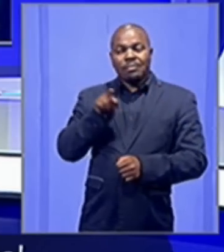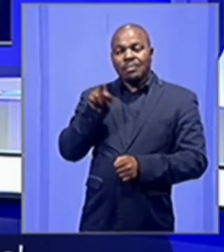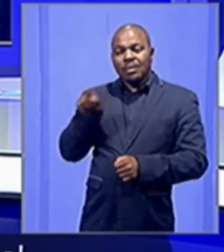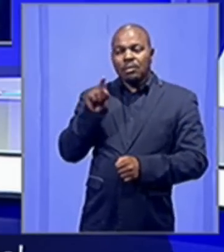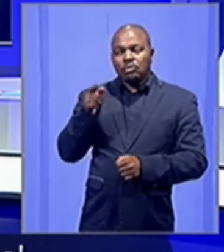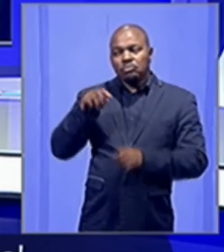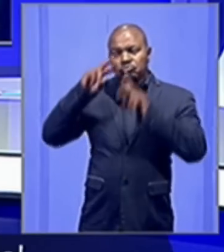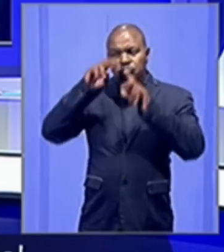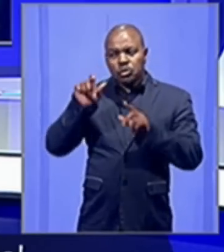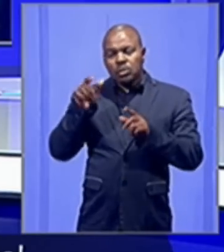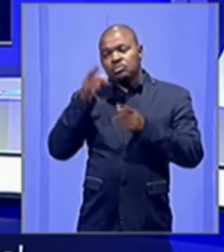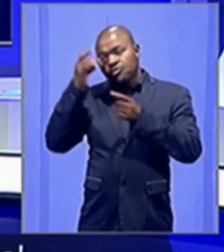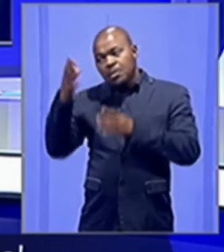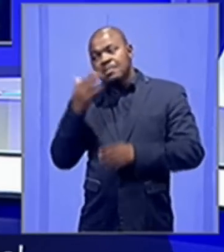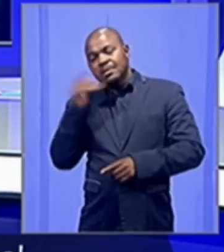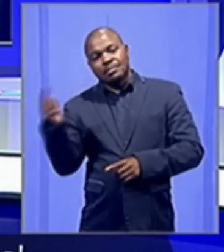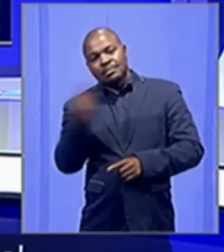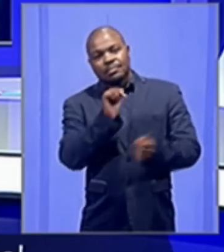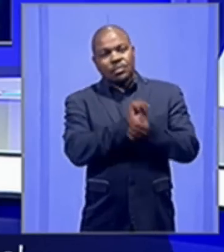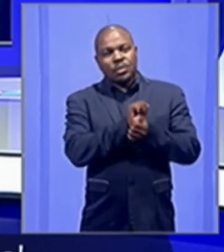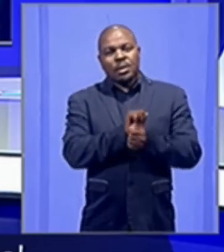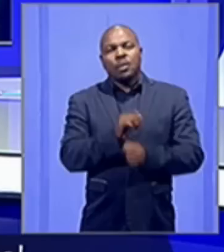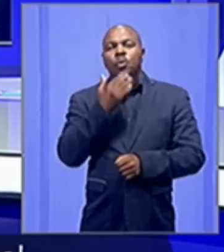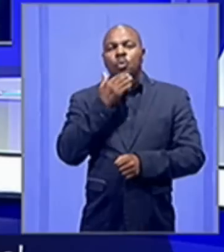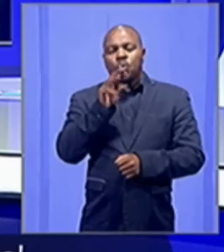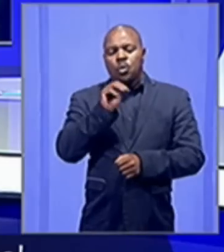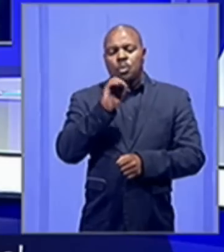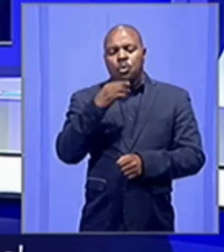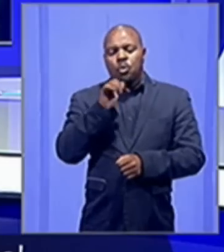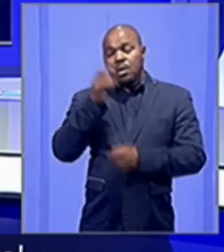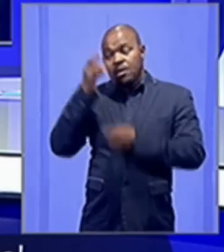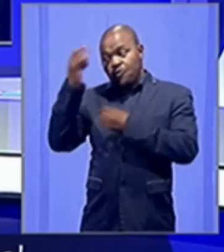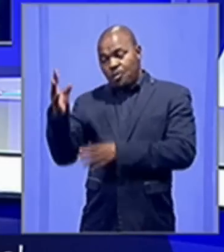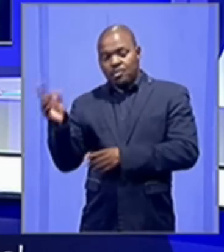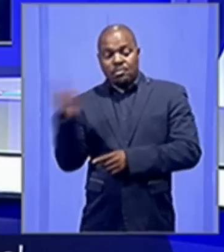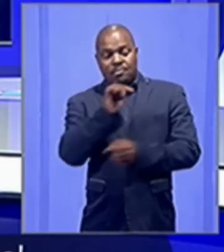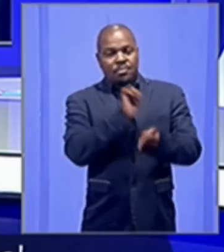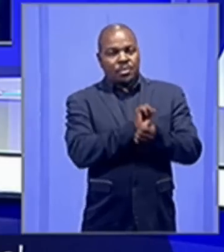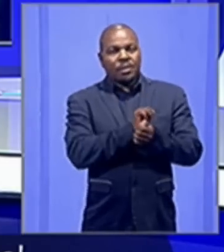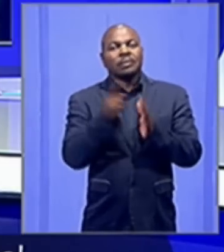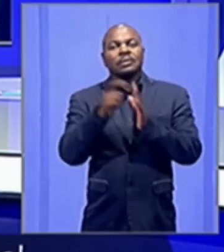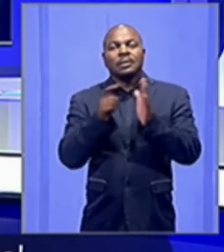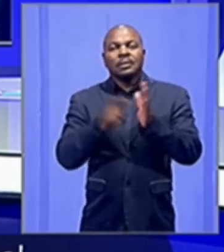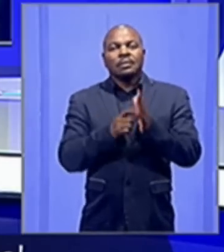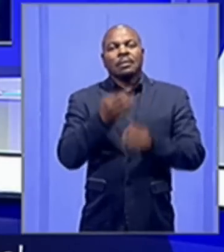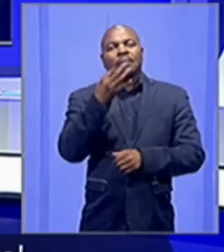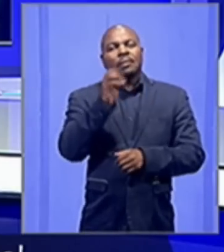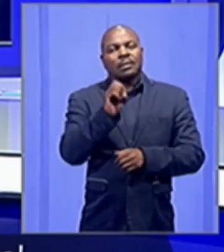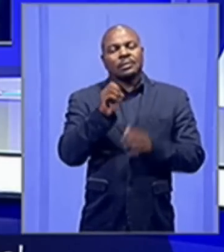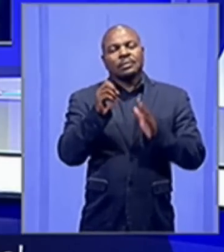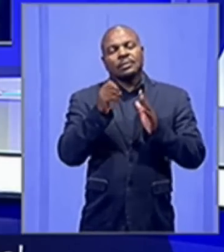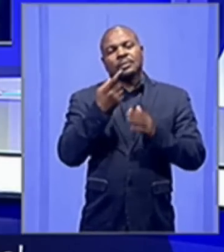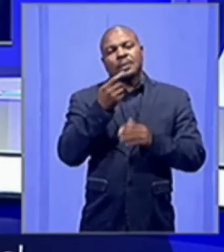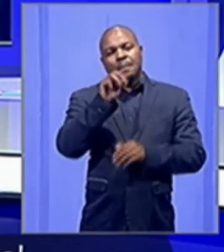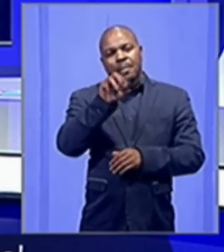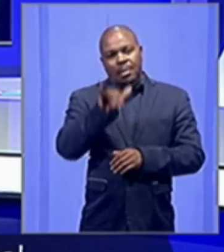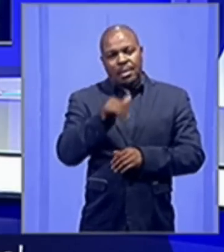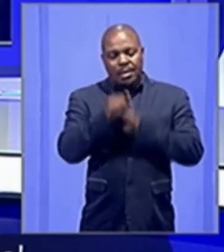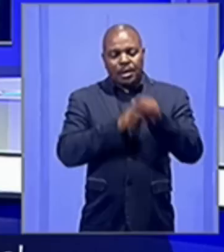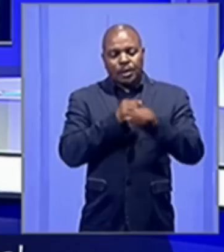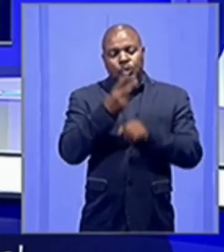dira dinyakišišo Sersanta Batho Mogola ka la 30 ka kgwedi ya May 2020 ka